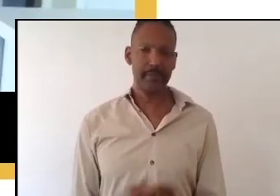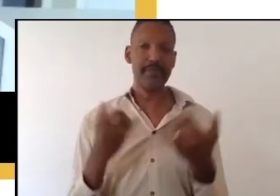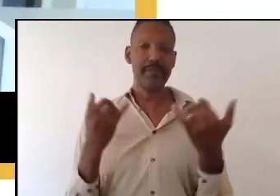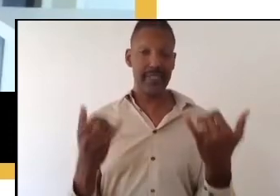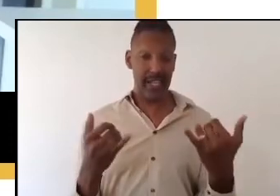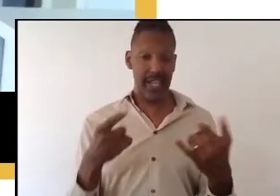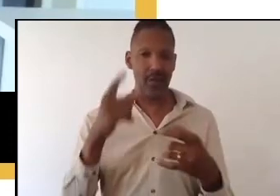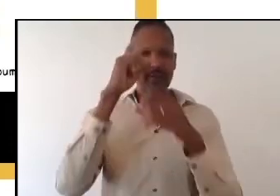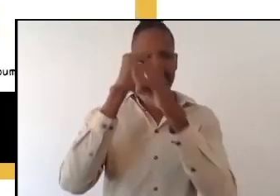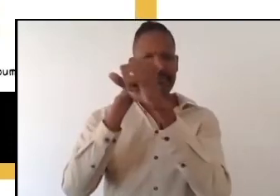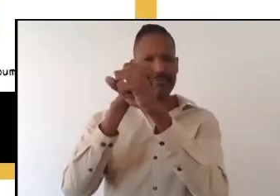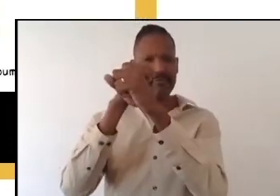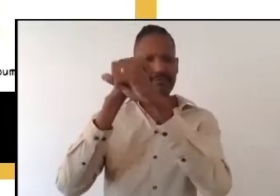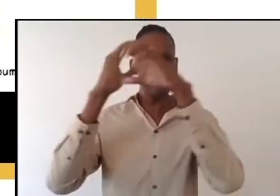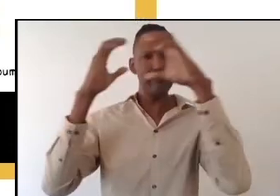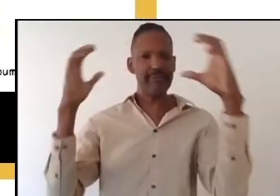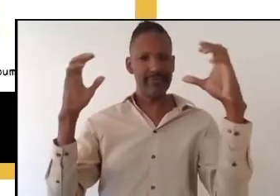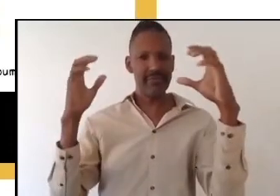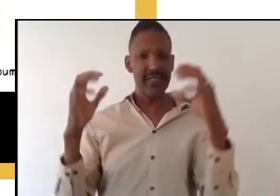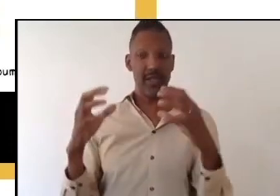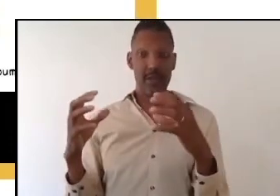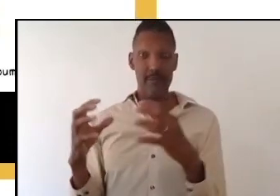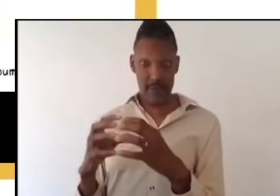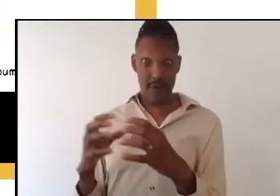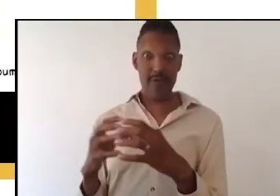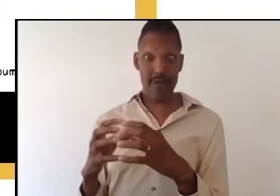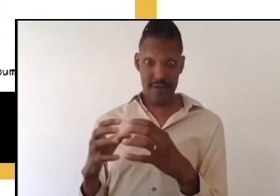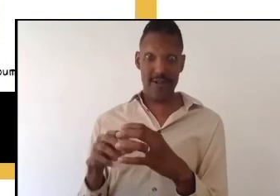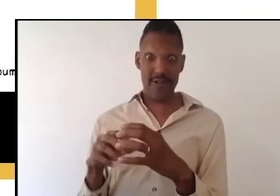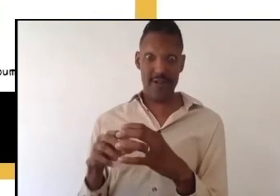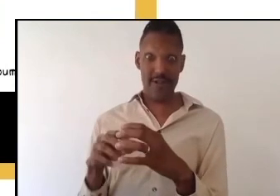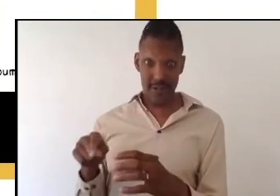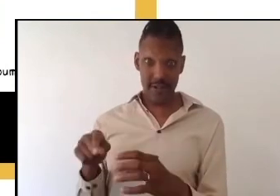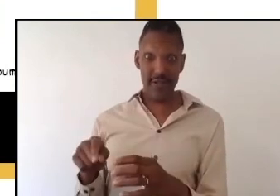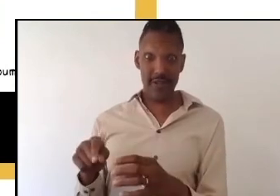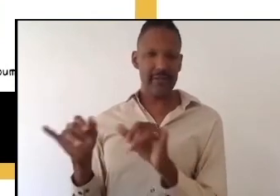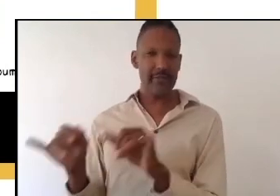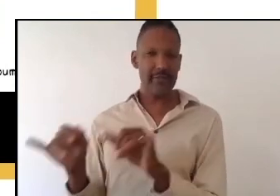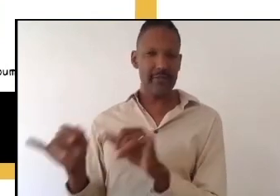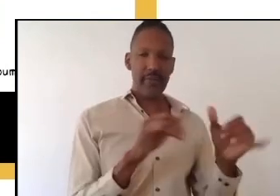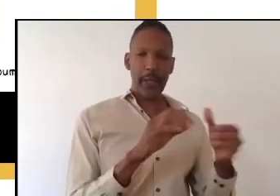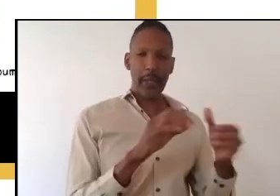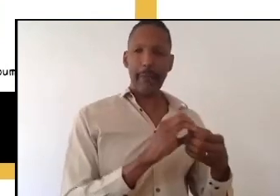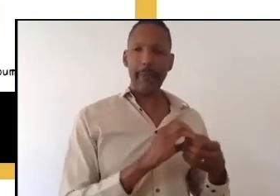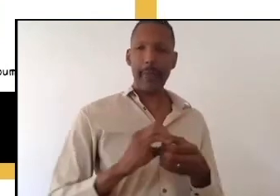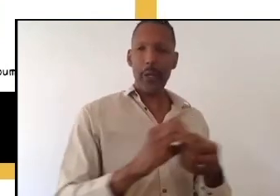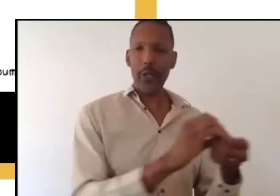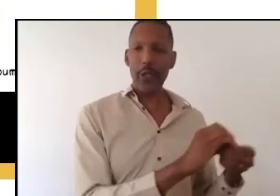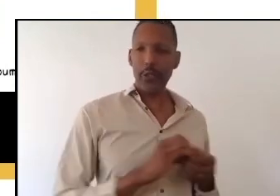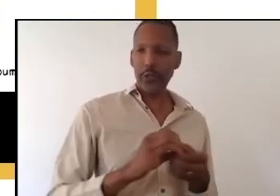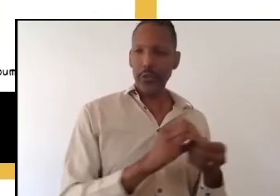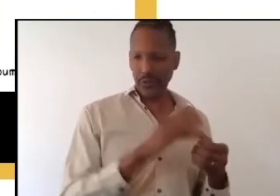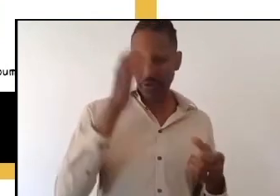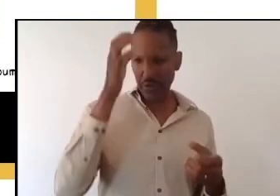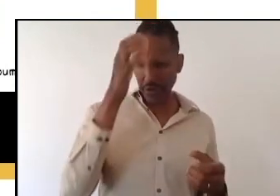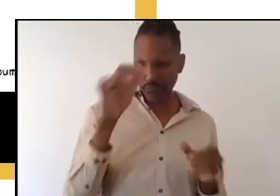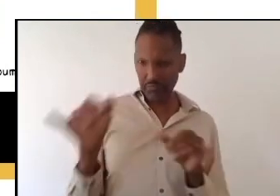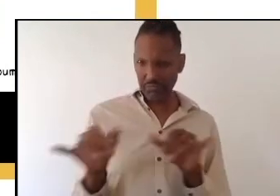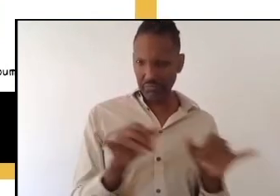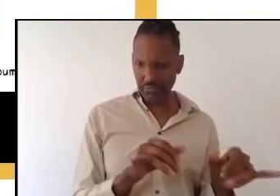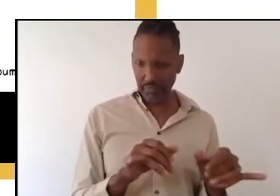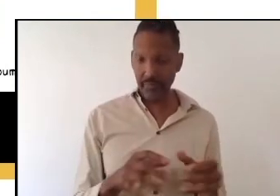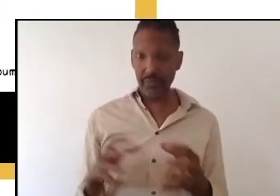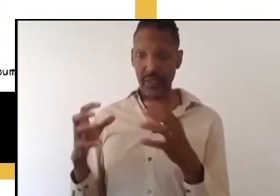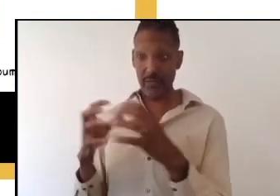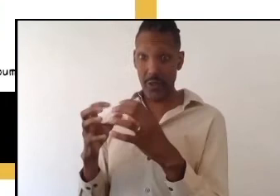to imagining. Imagine that a ball is like a single moving air molecule. Sit on the floor and roll a